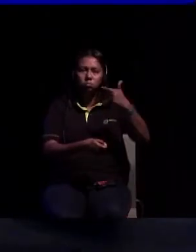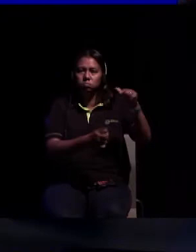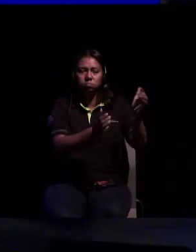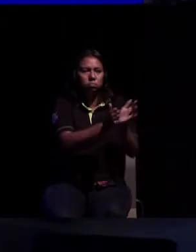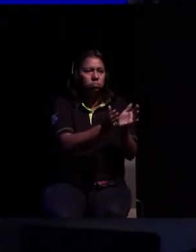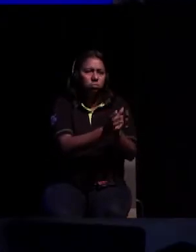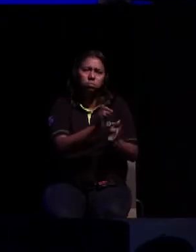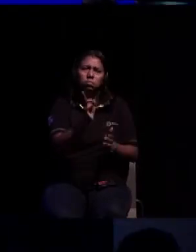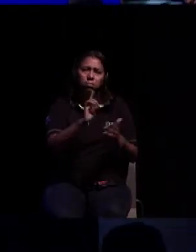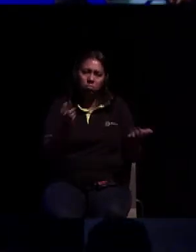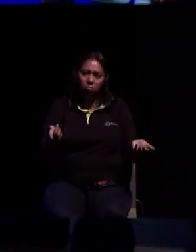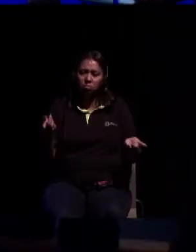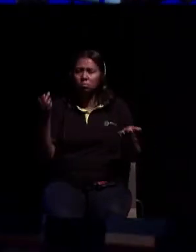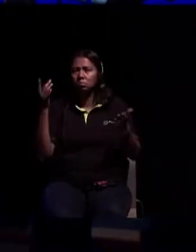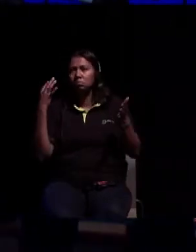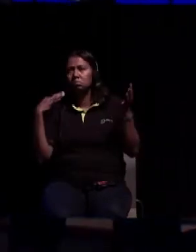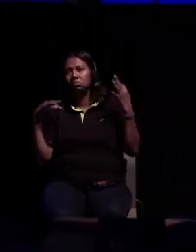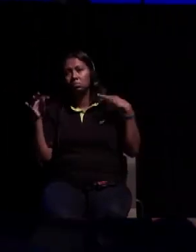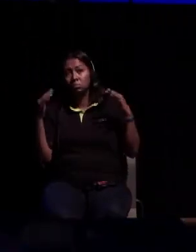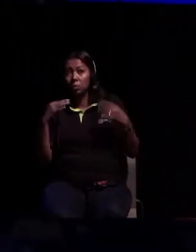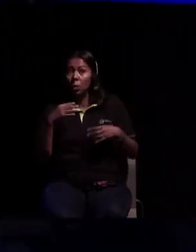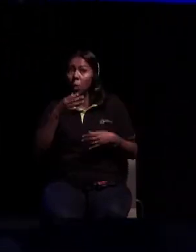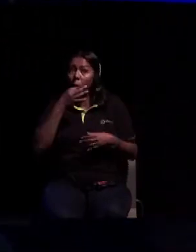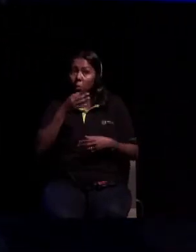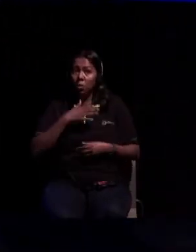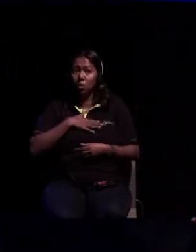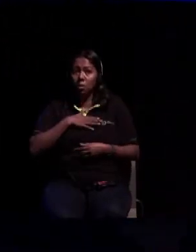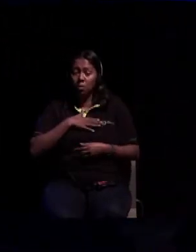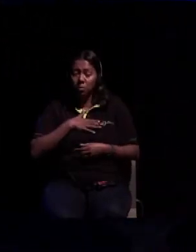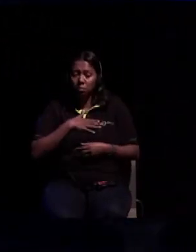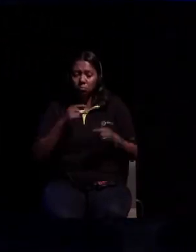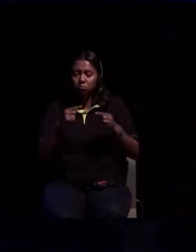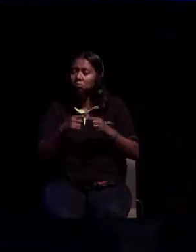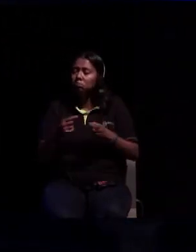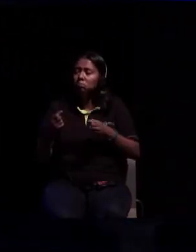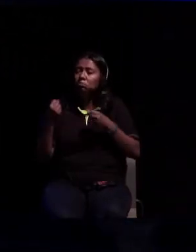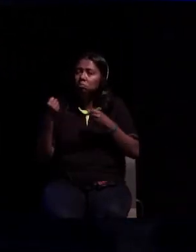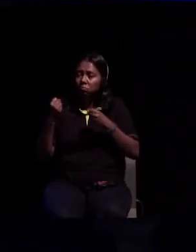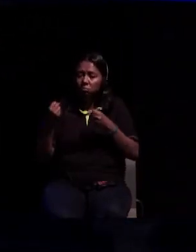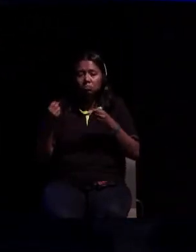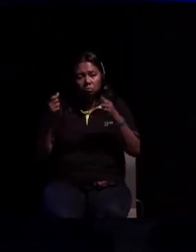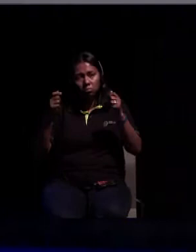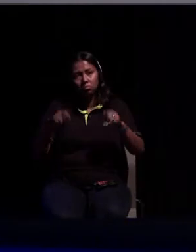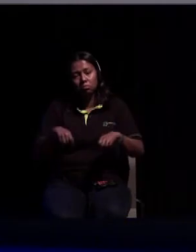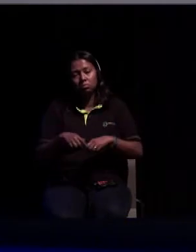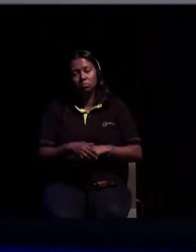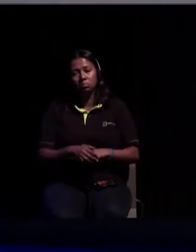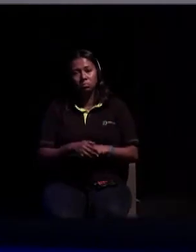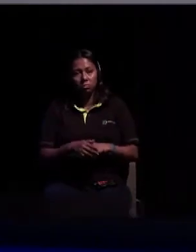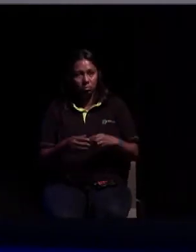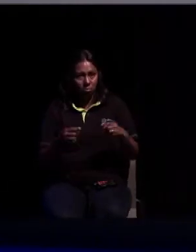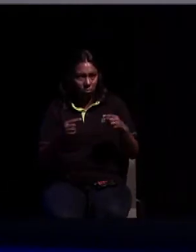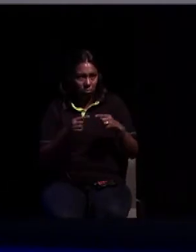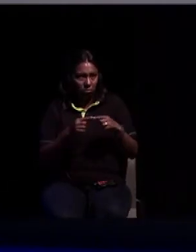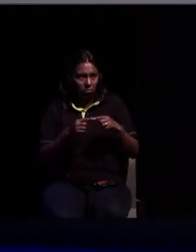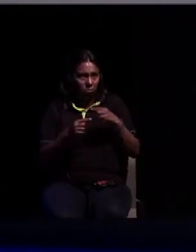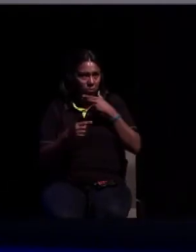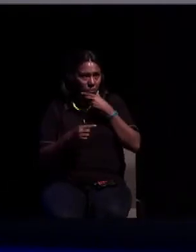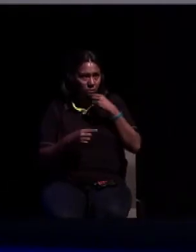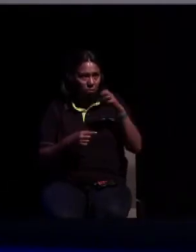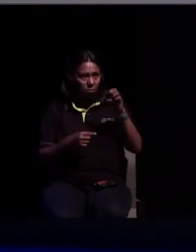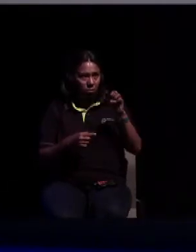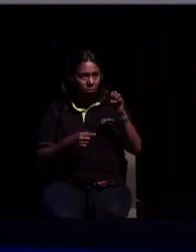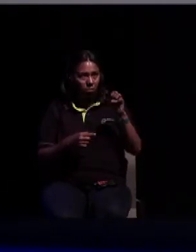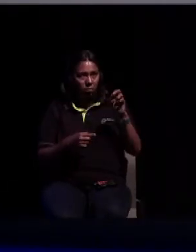an empowering possibility. But in talking to Sergio before we opened, he made me thoughtful that my